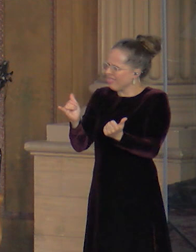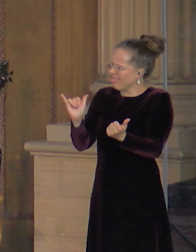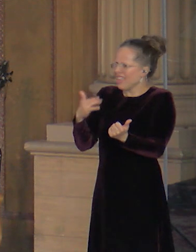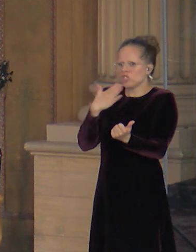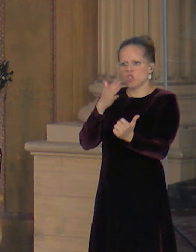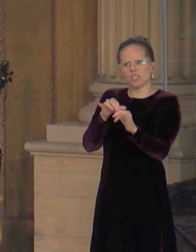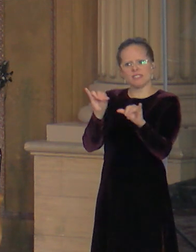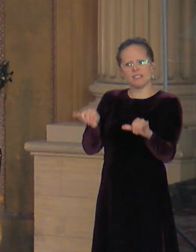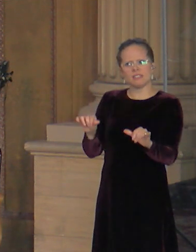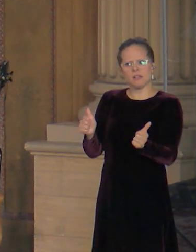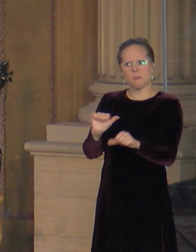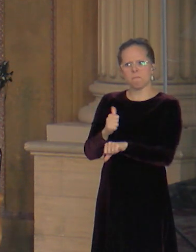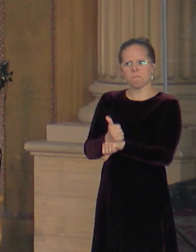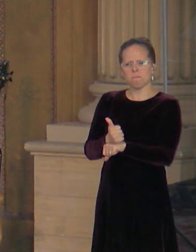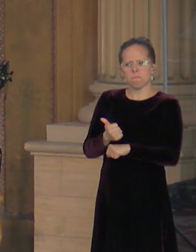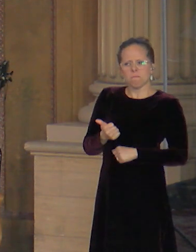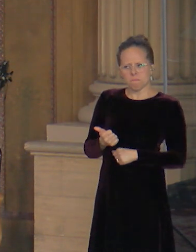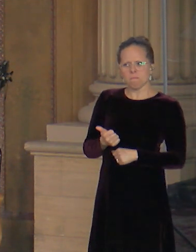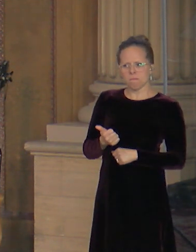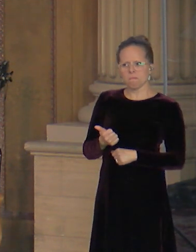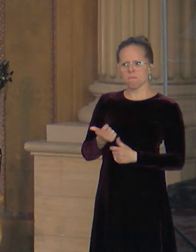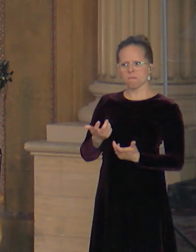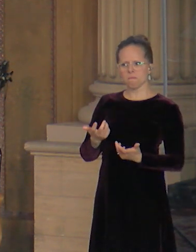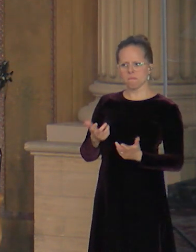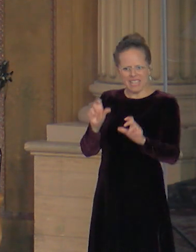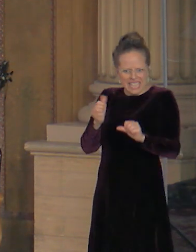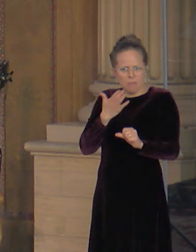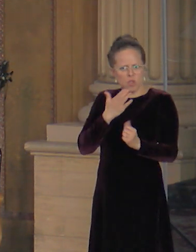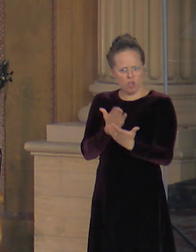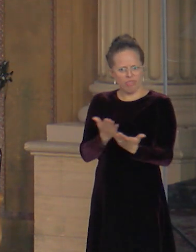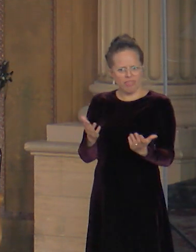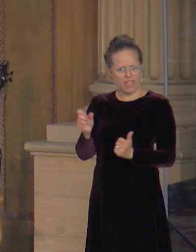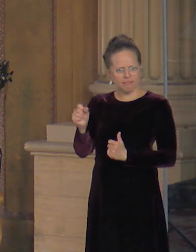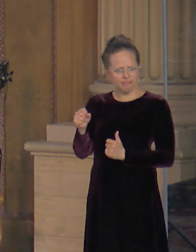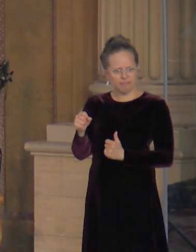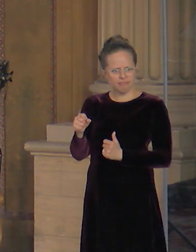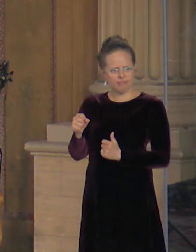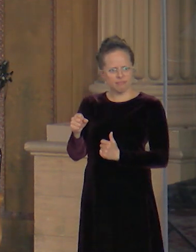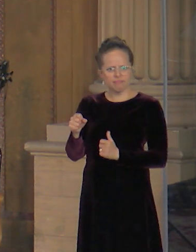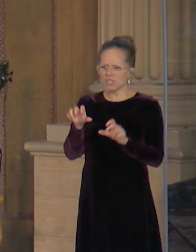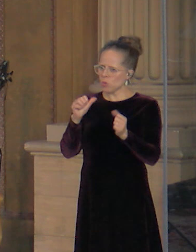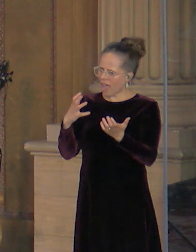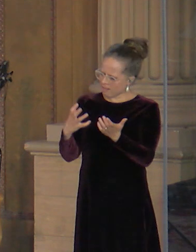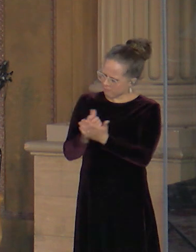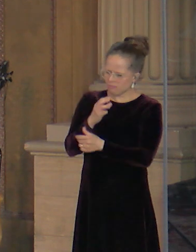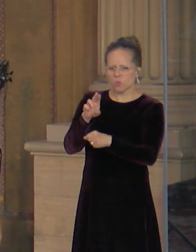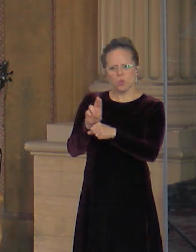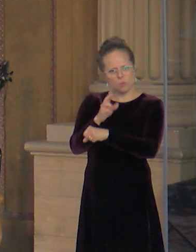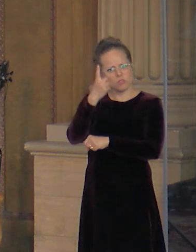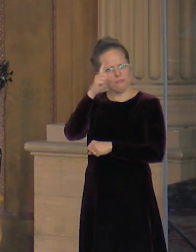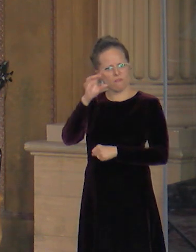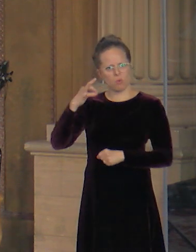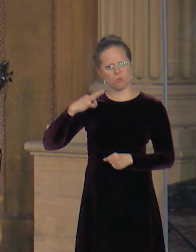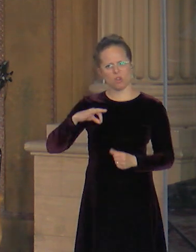and people like that can be a good thing and that can be wielded for the good of a lot of people